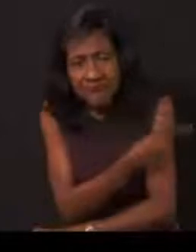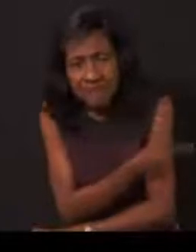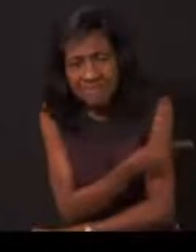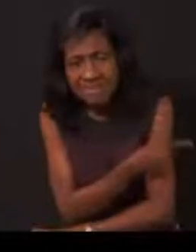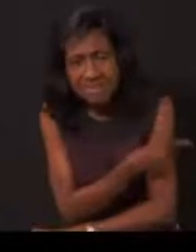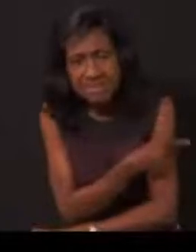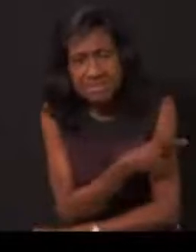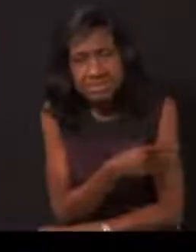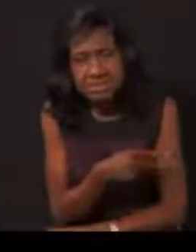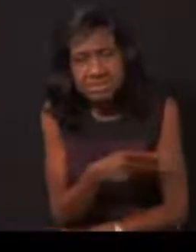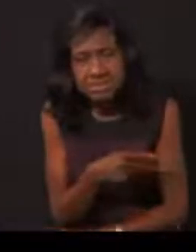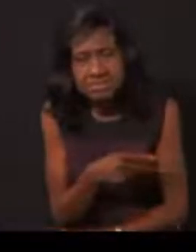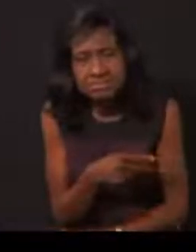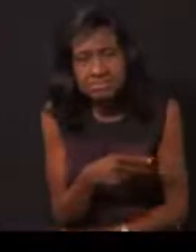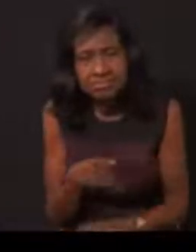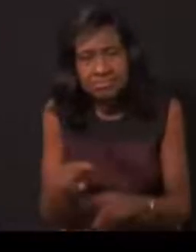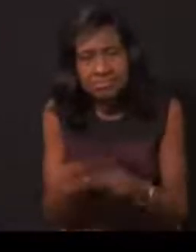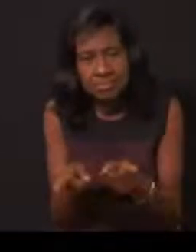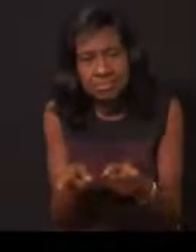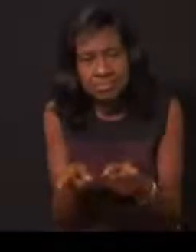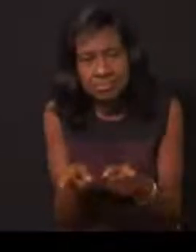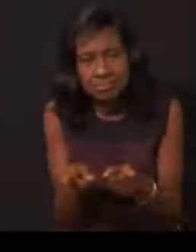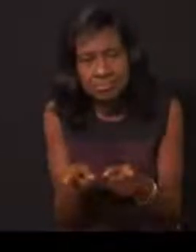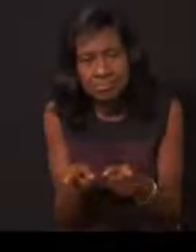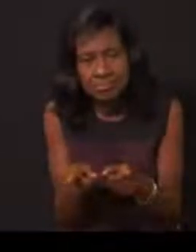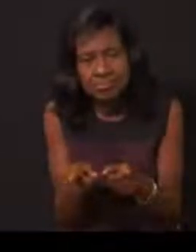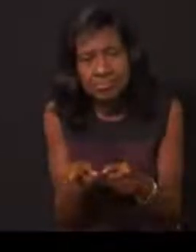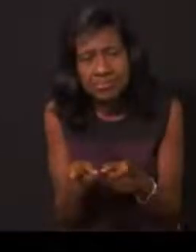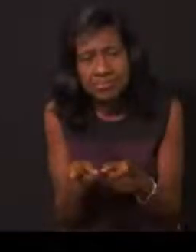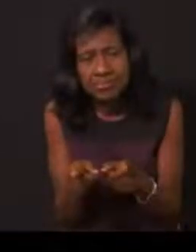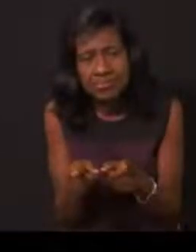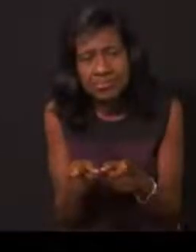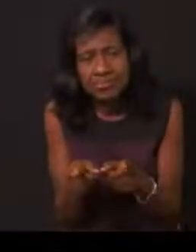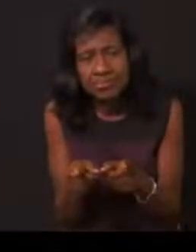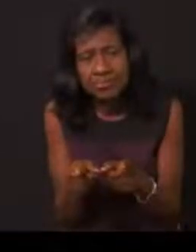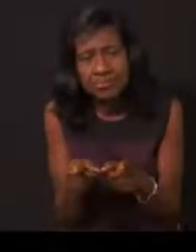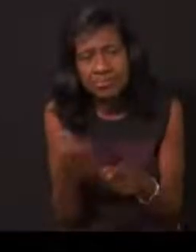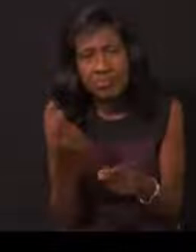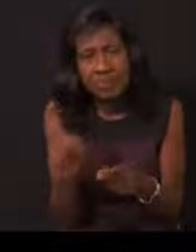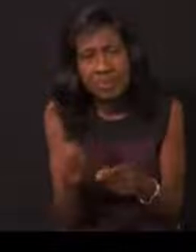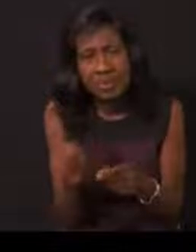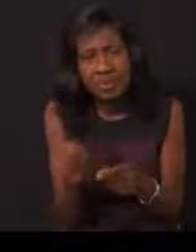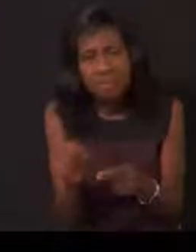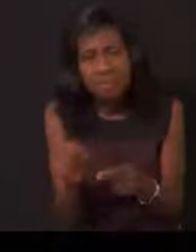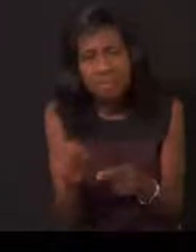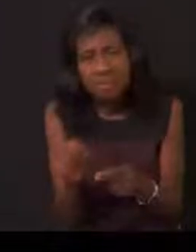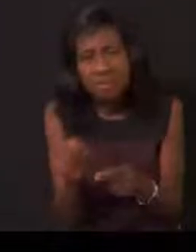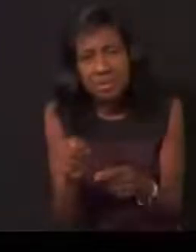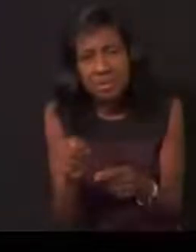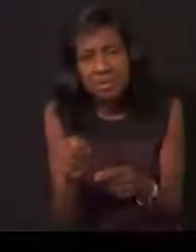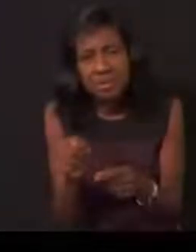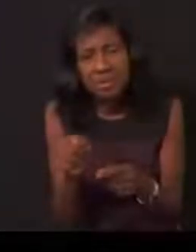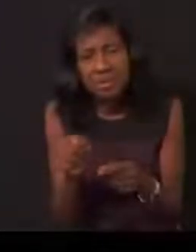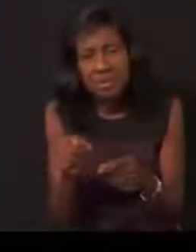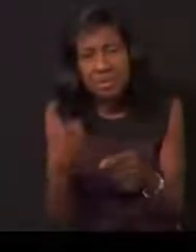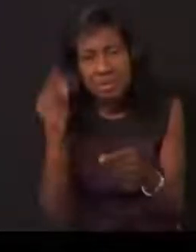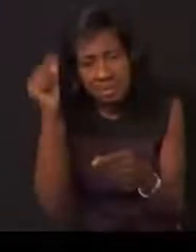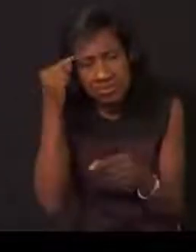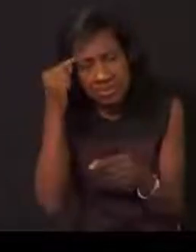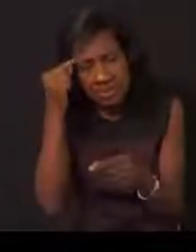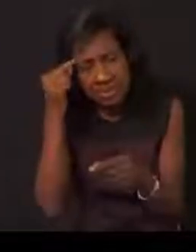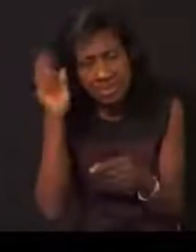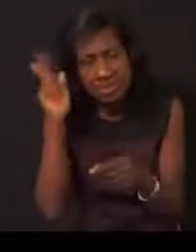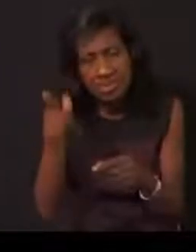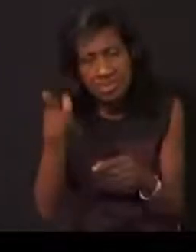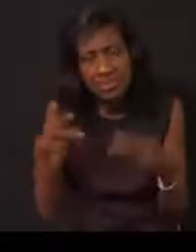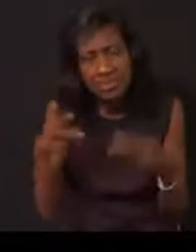but in general, they're going to be, the government will have sufficient supplies to be able to utilize for